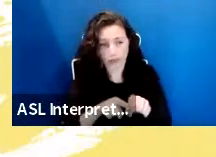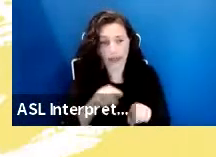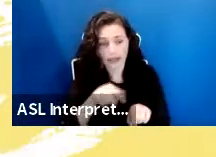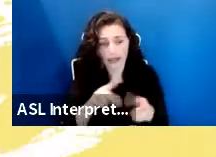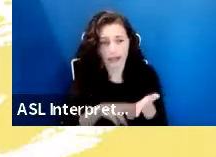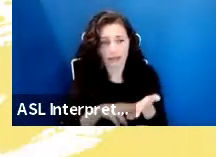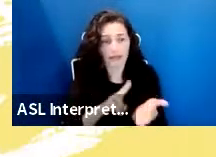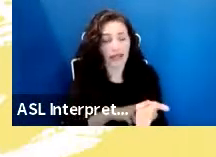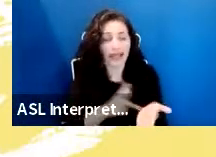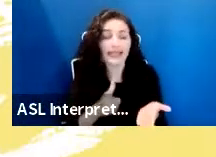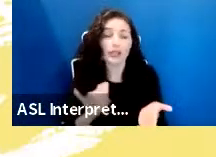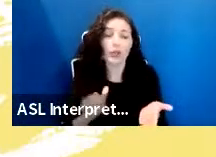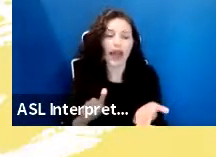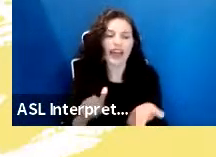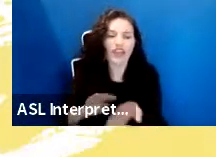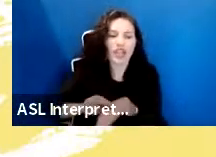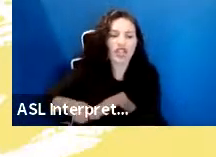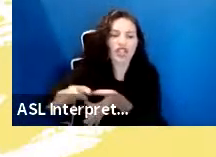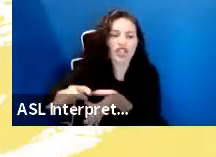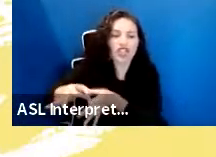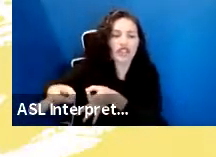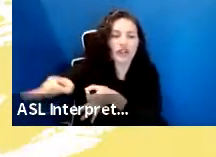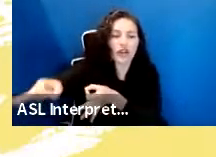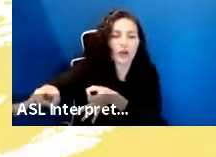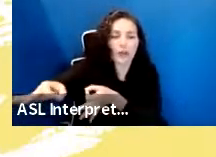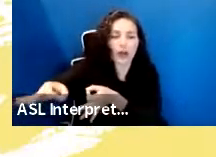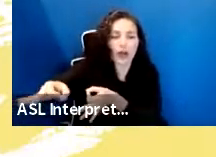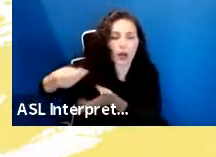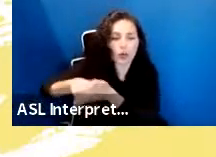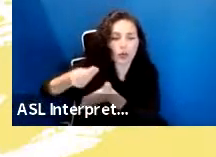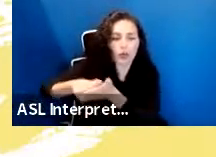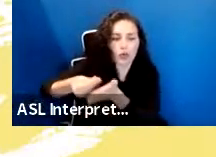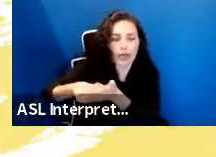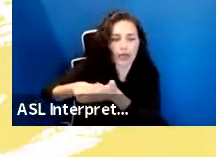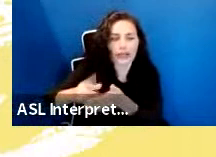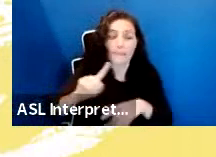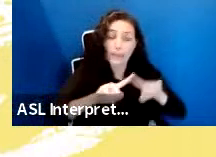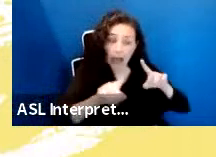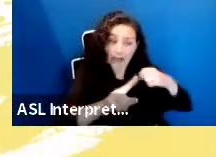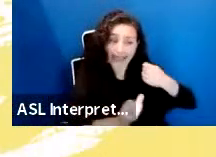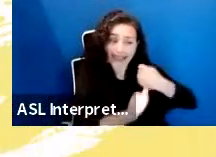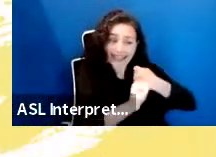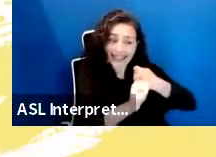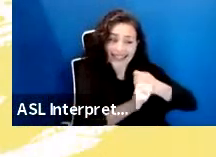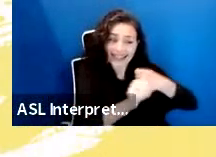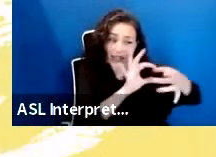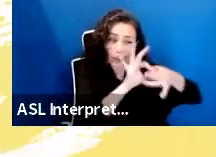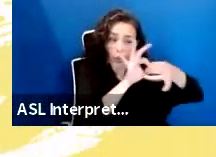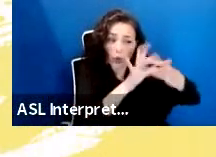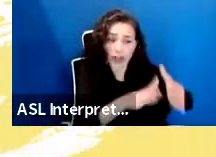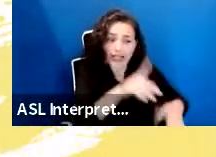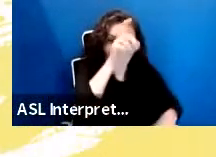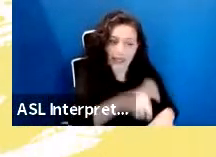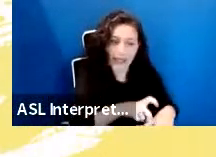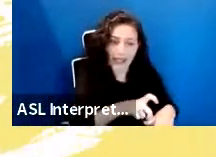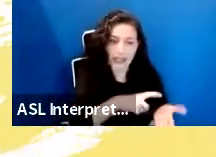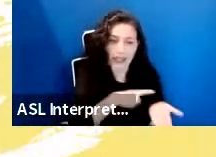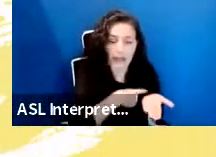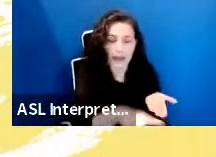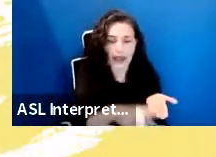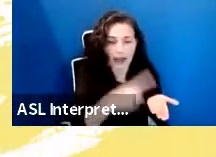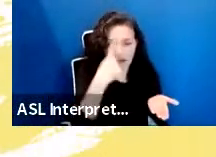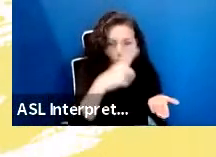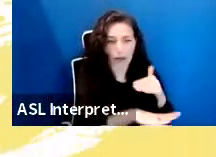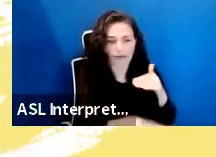have deferrable rates, but there is a carve out here, and that is stunt coordinators. That rate would be paid pursuant to our full